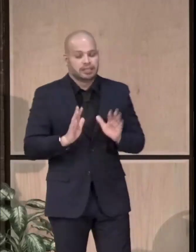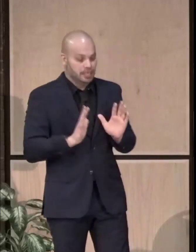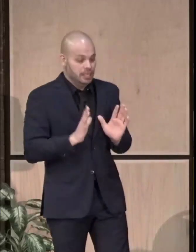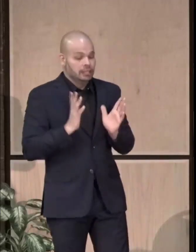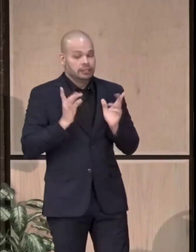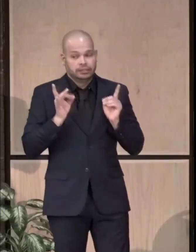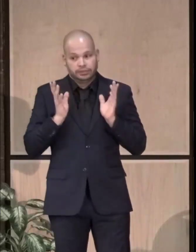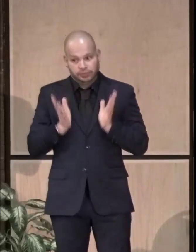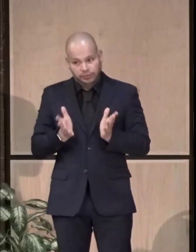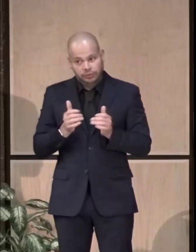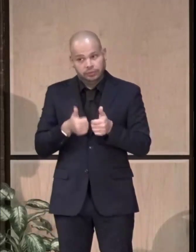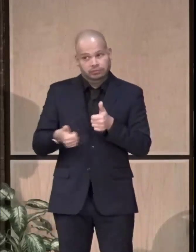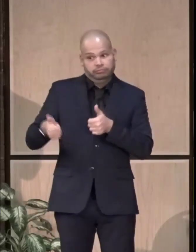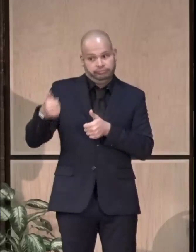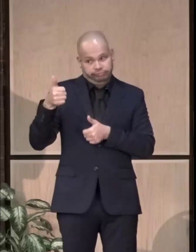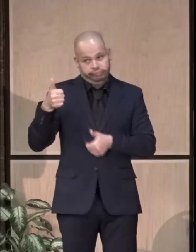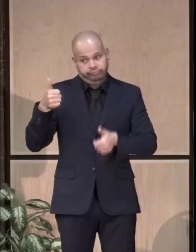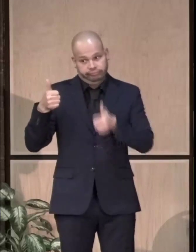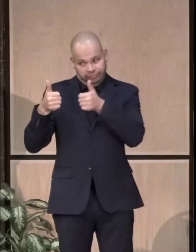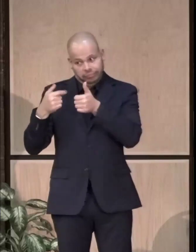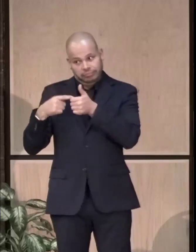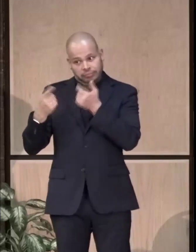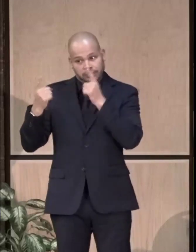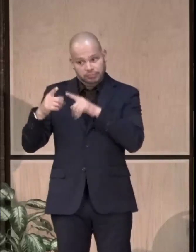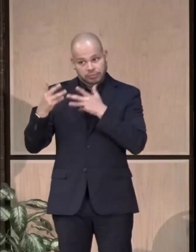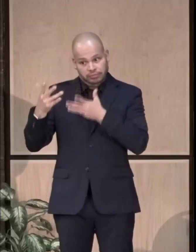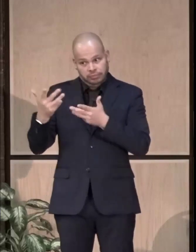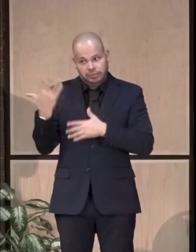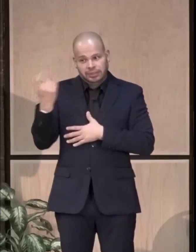both, everyone agreed that we were looking for a check well-being